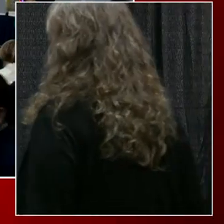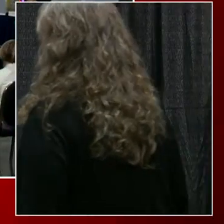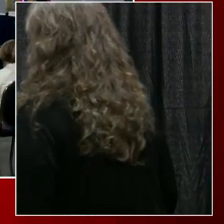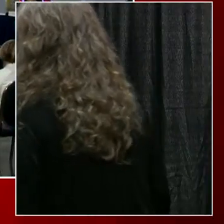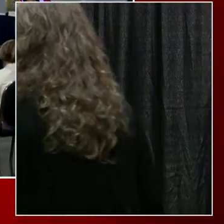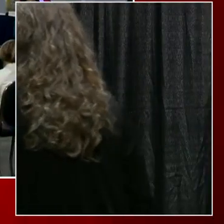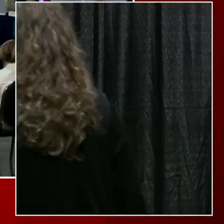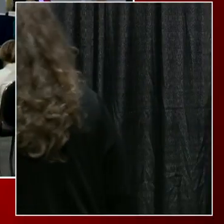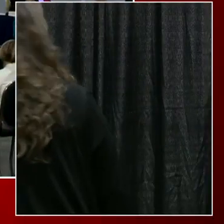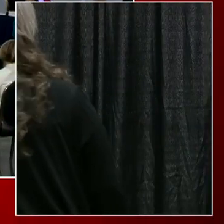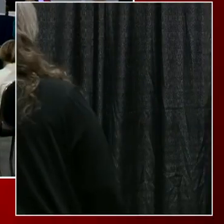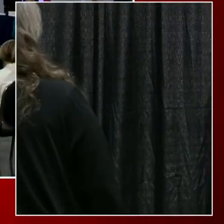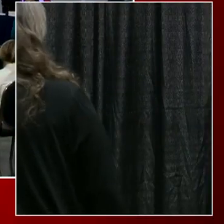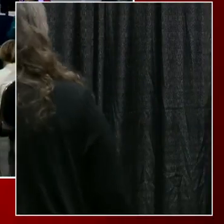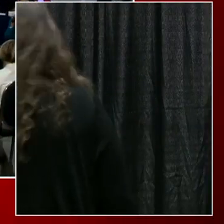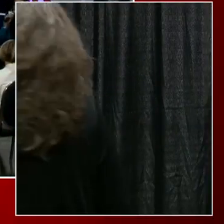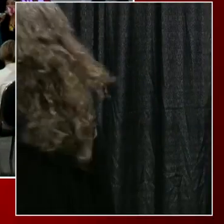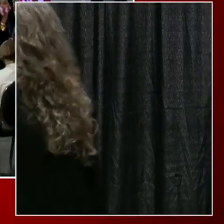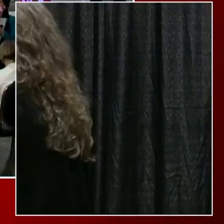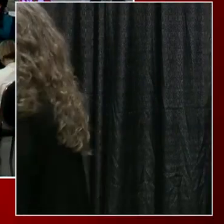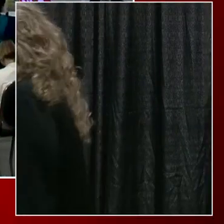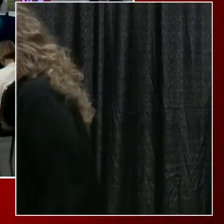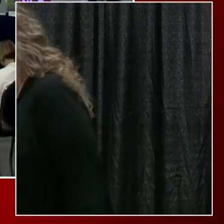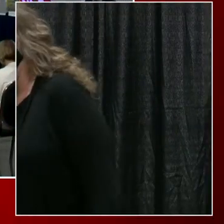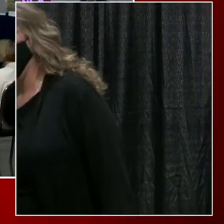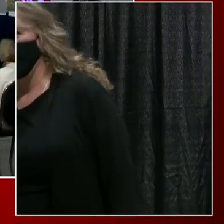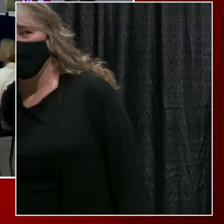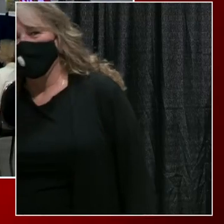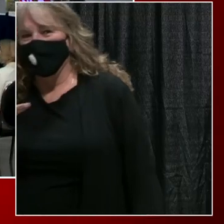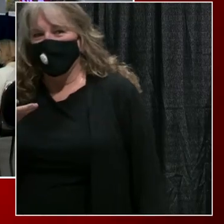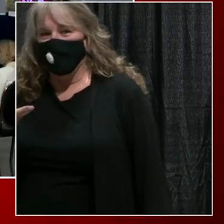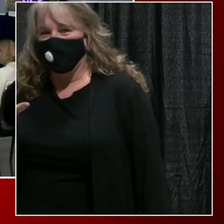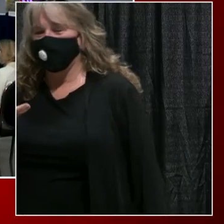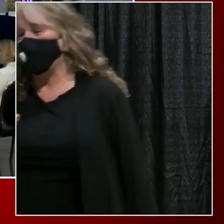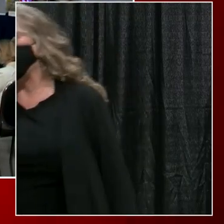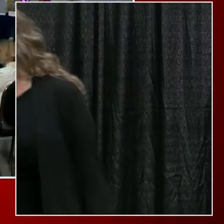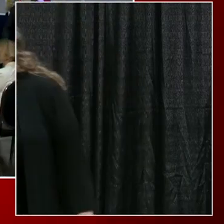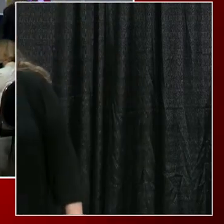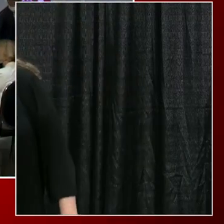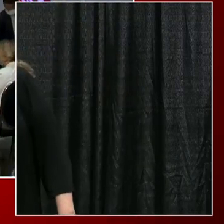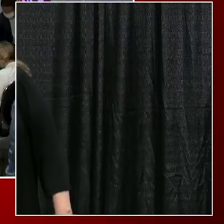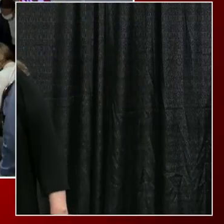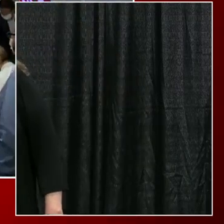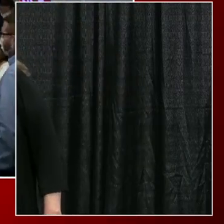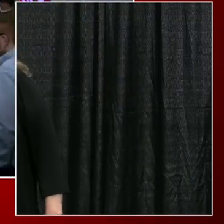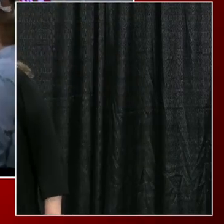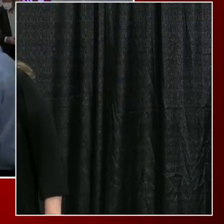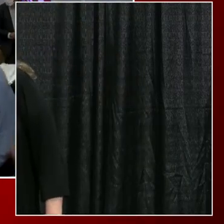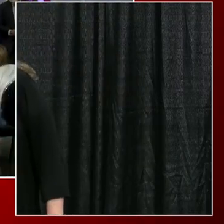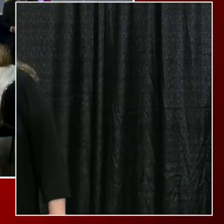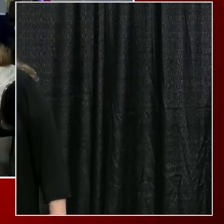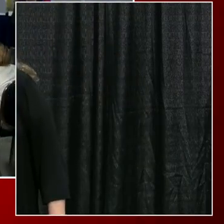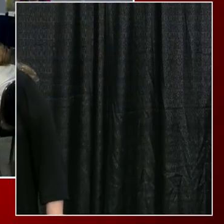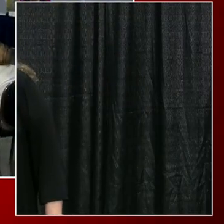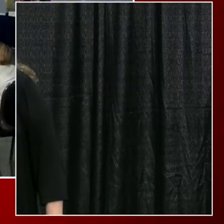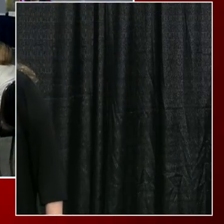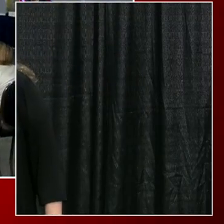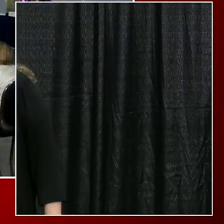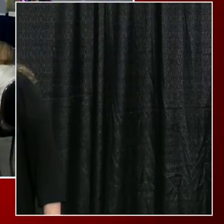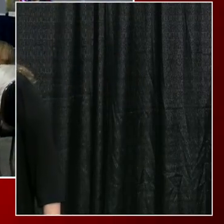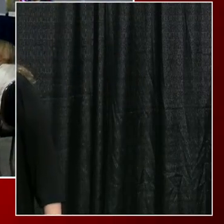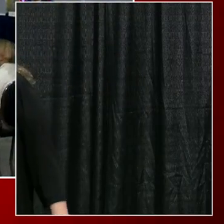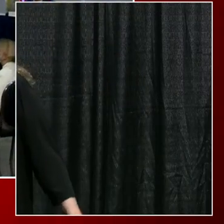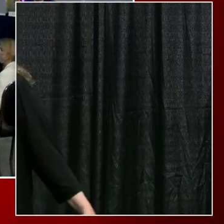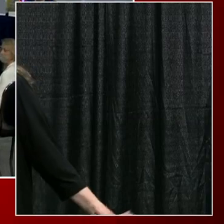2 different groups. Okay? Shaniri, can you? So 2 different groups of, I just need to know how many people